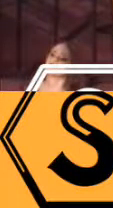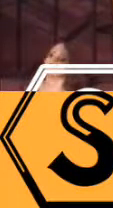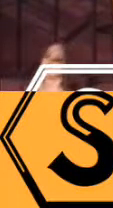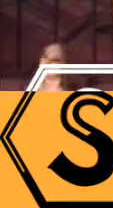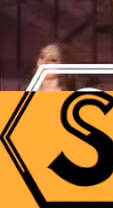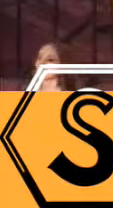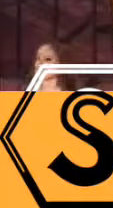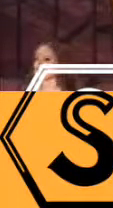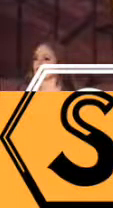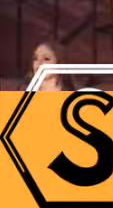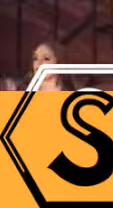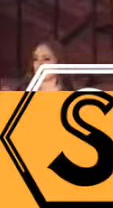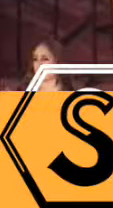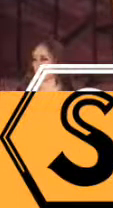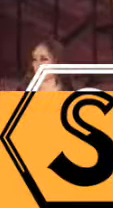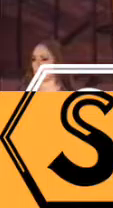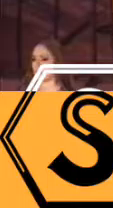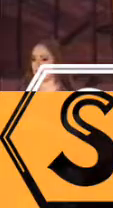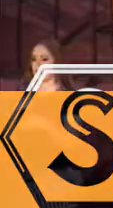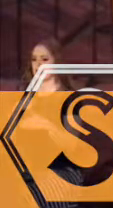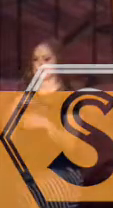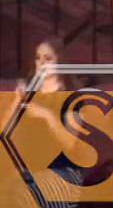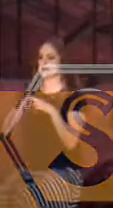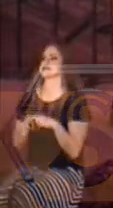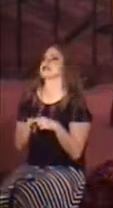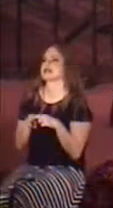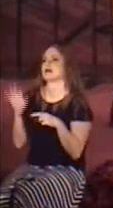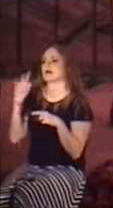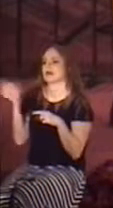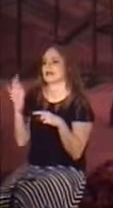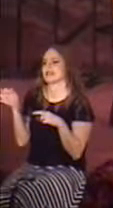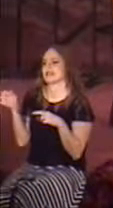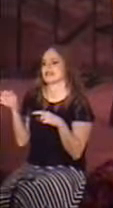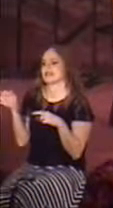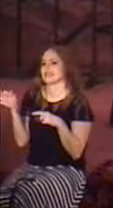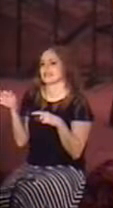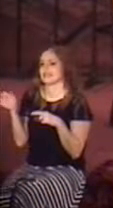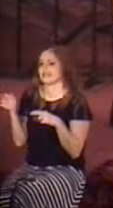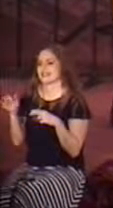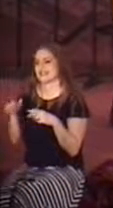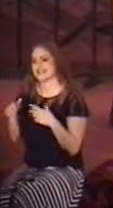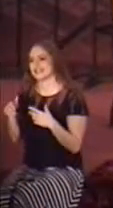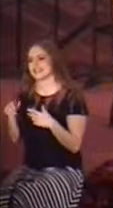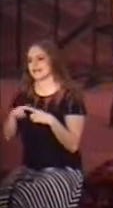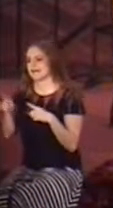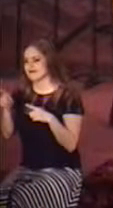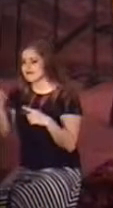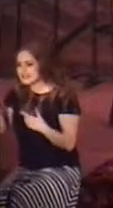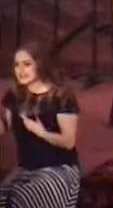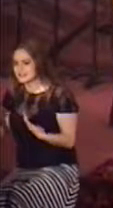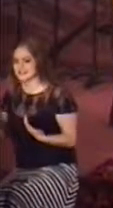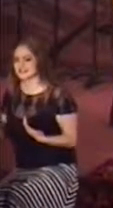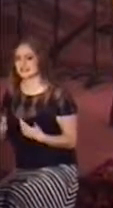There is no way that I can sit here and preach a sermon. I would never do that, unless I had to. I would do that. You know, it's just not